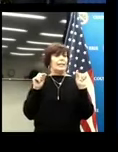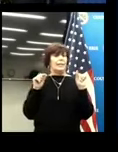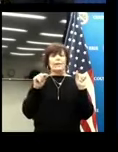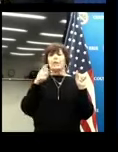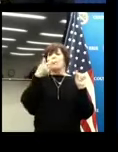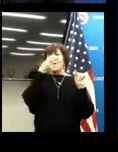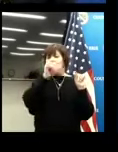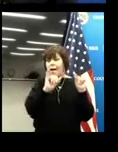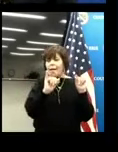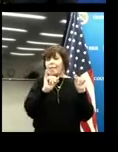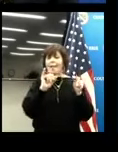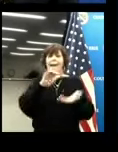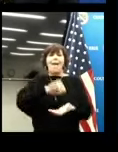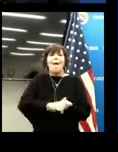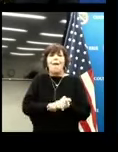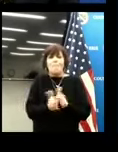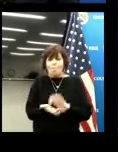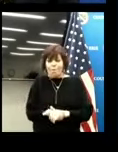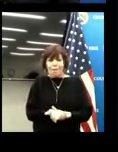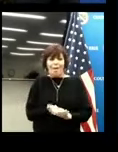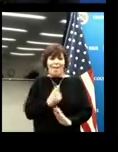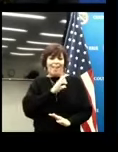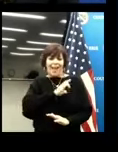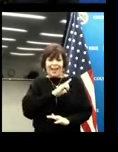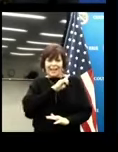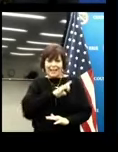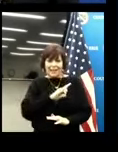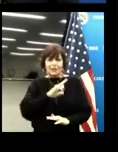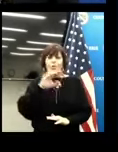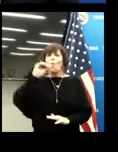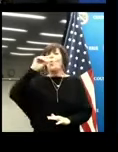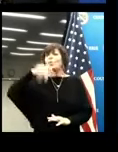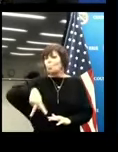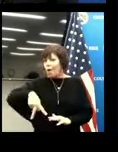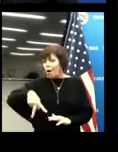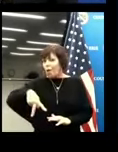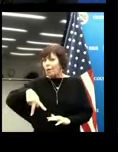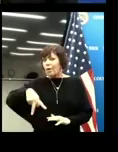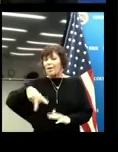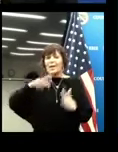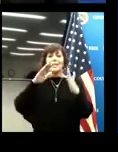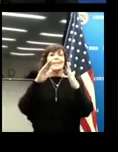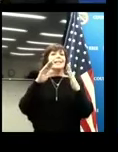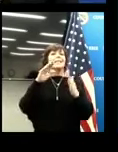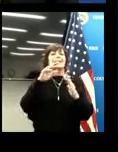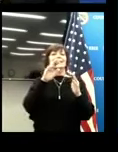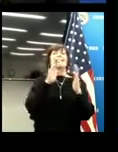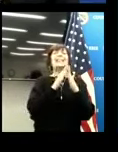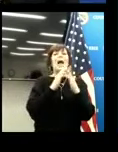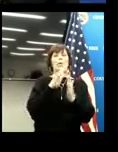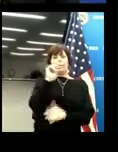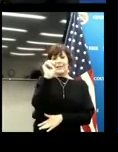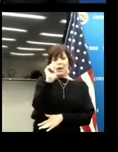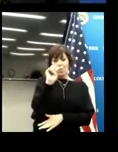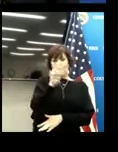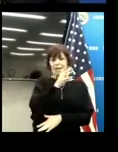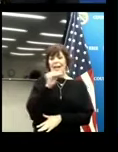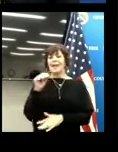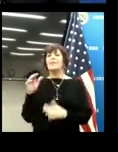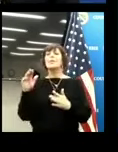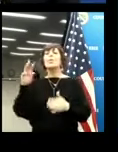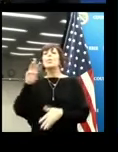Grand Island, Hamburg, Lancaster, Orchard Park, the town of Tonawanda, and the town of West